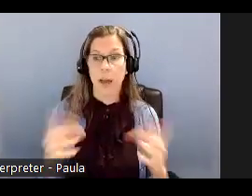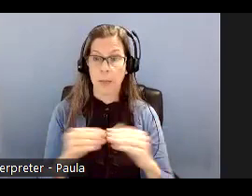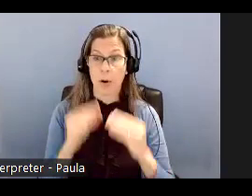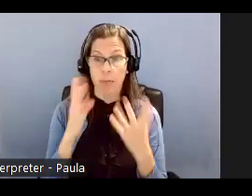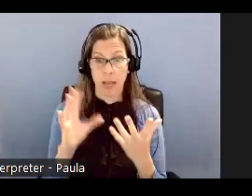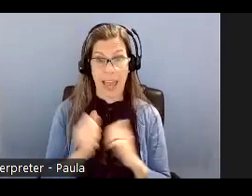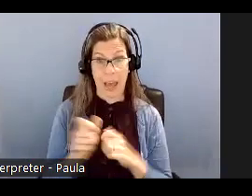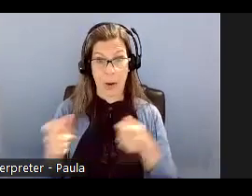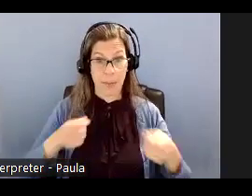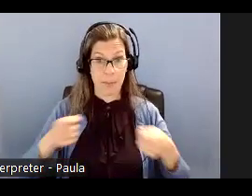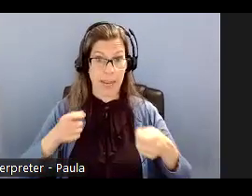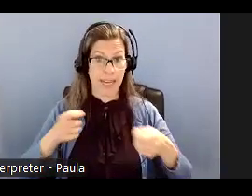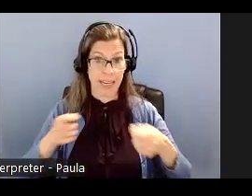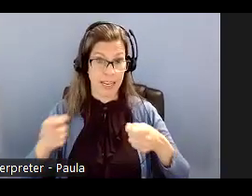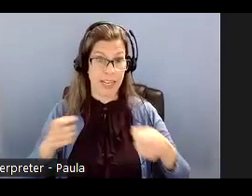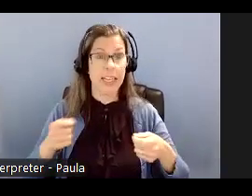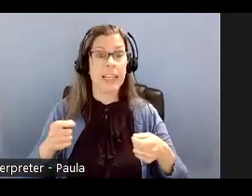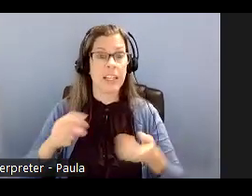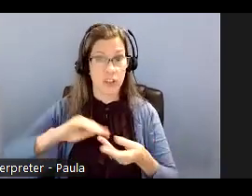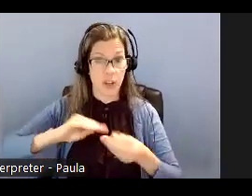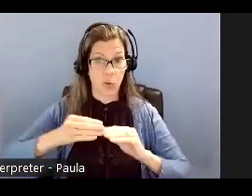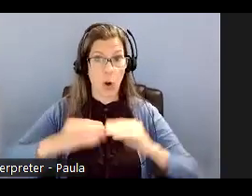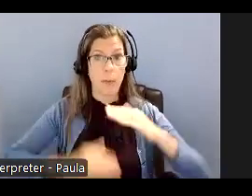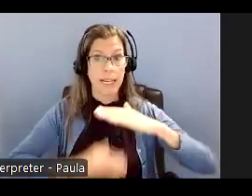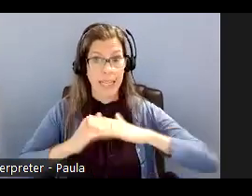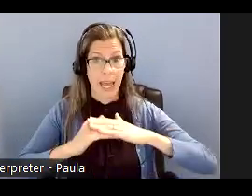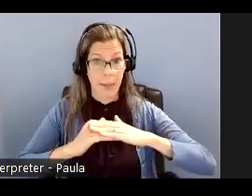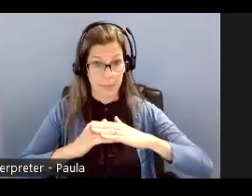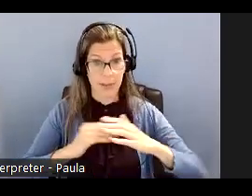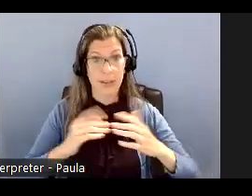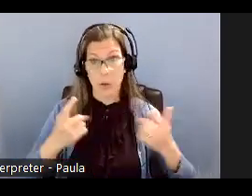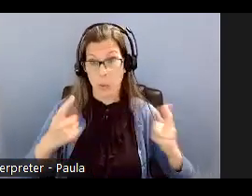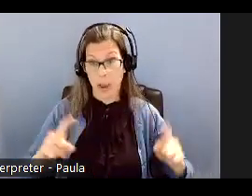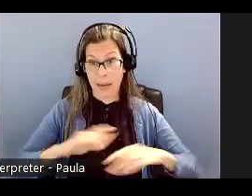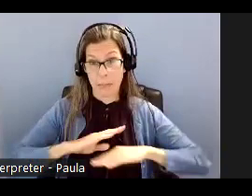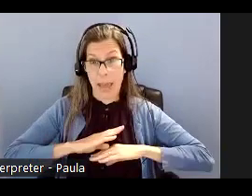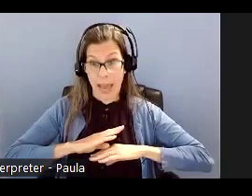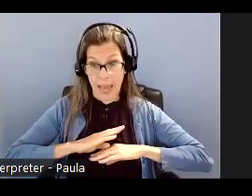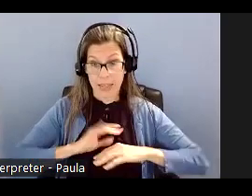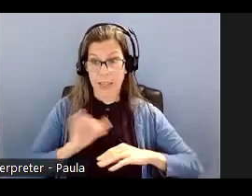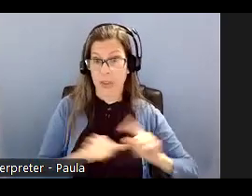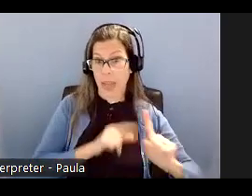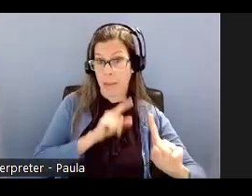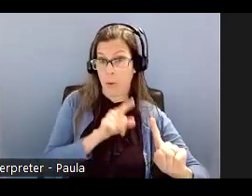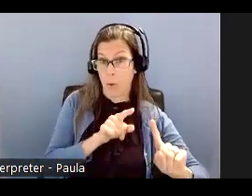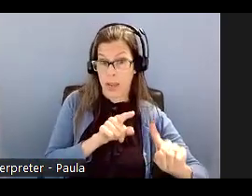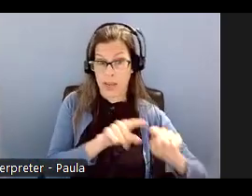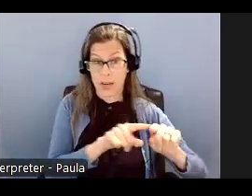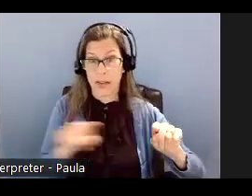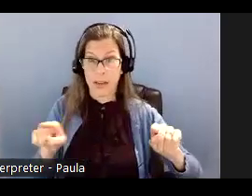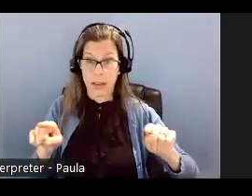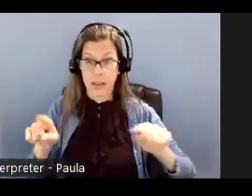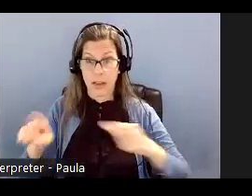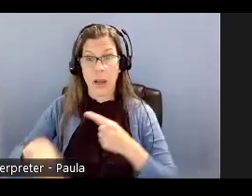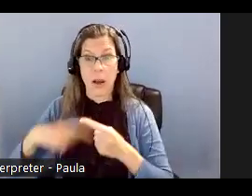will manage the enrollment cap once it is met. So between that point and when